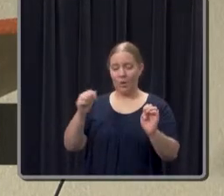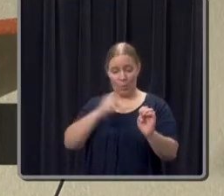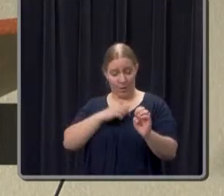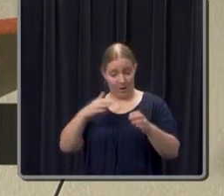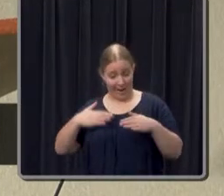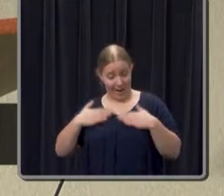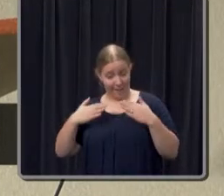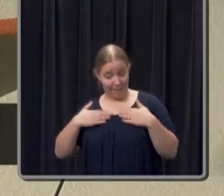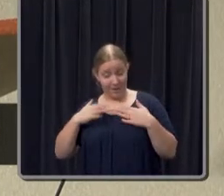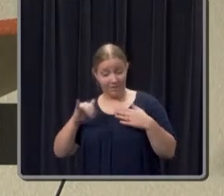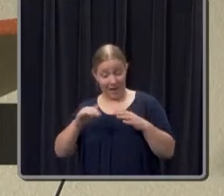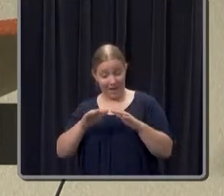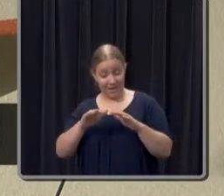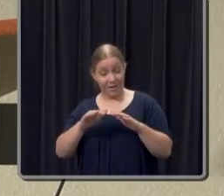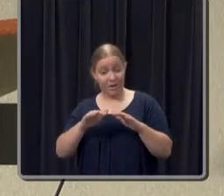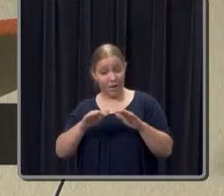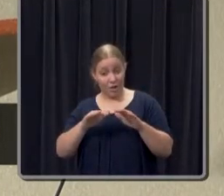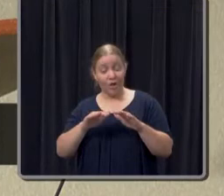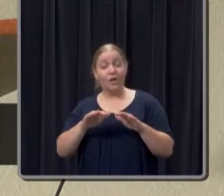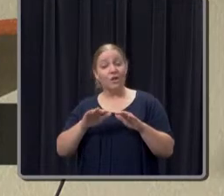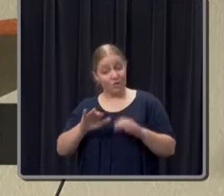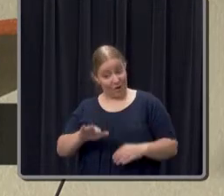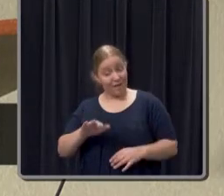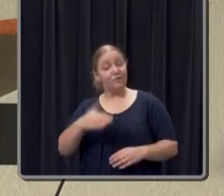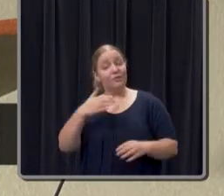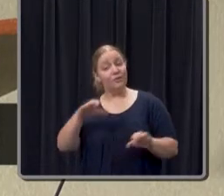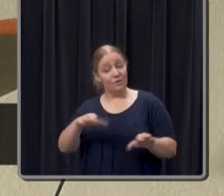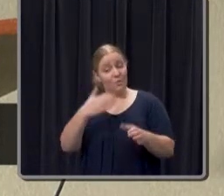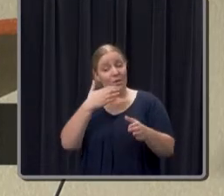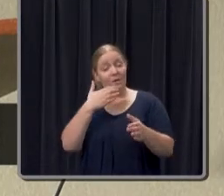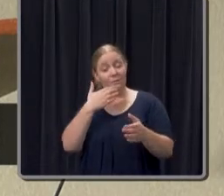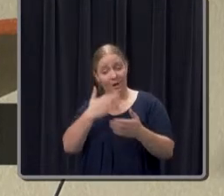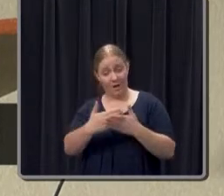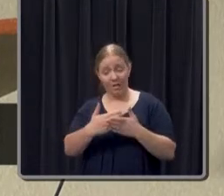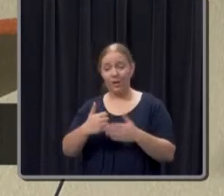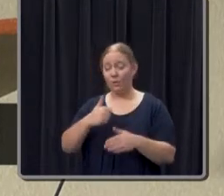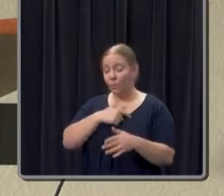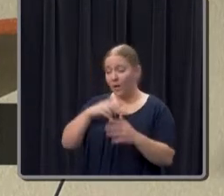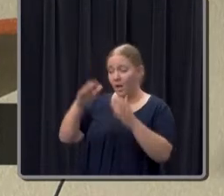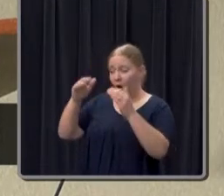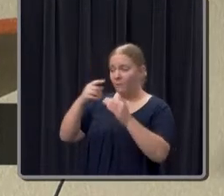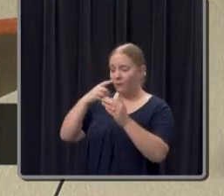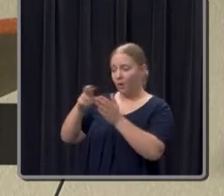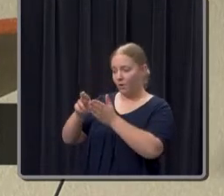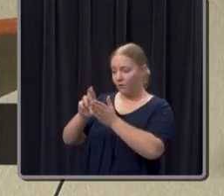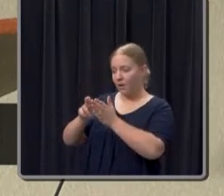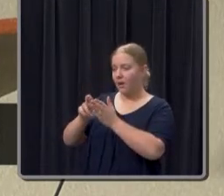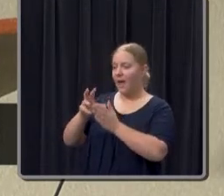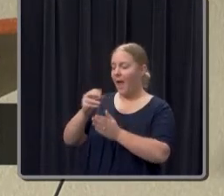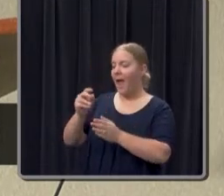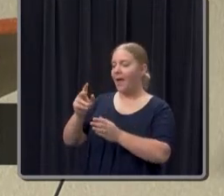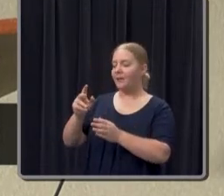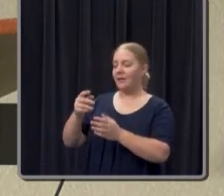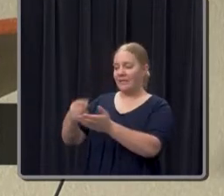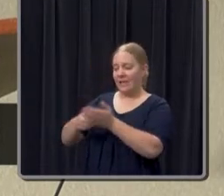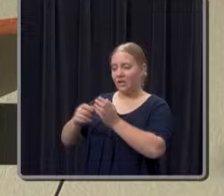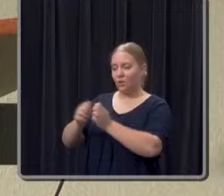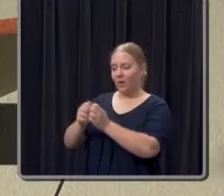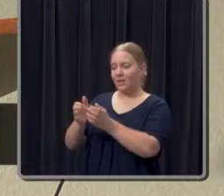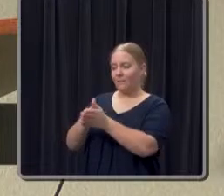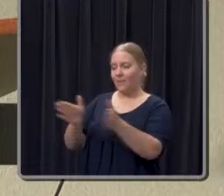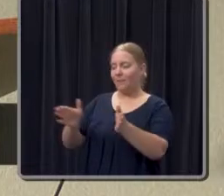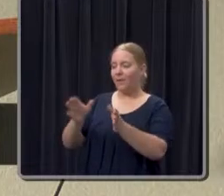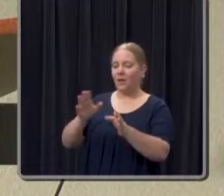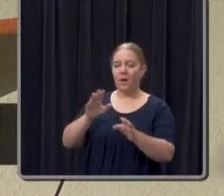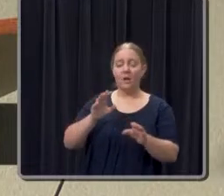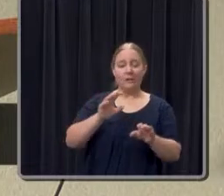that the child is doing okay. We all hope for a review and public dialogue on what worked, what didn't work as